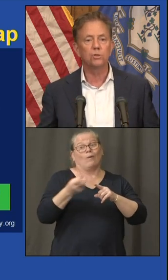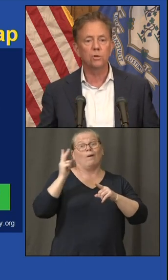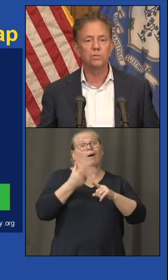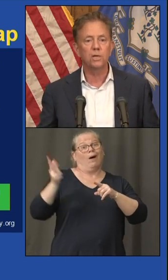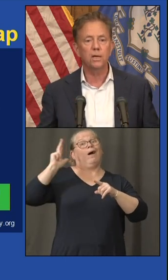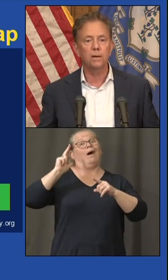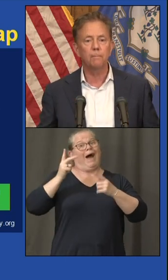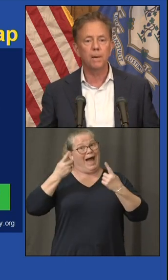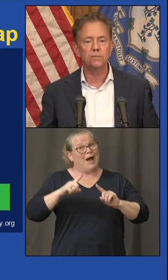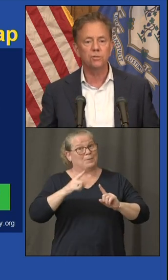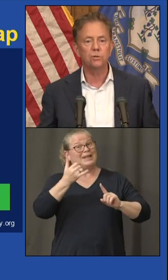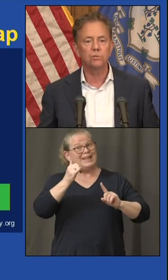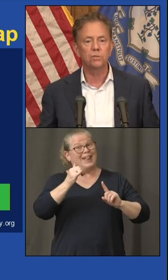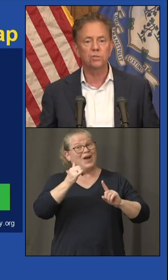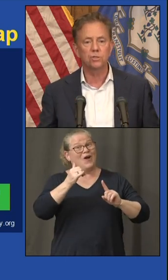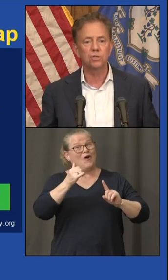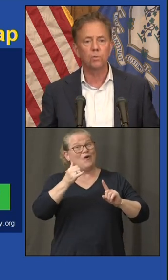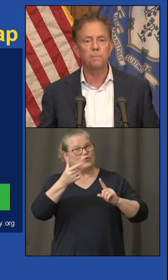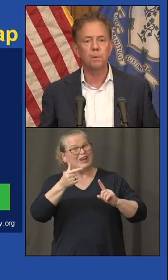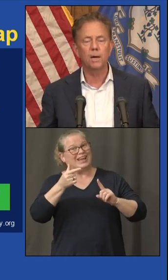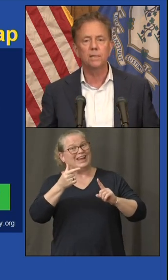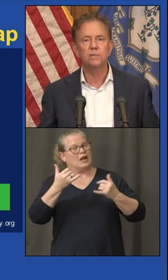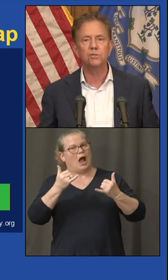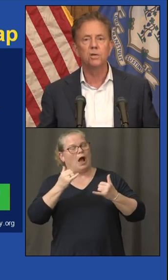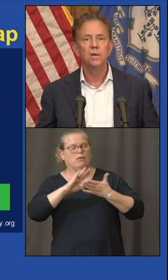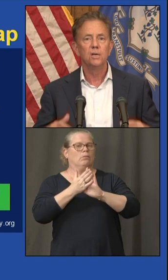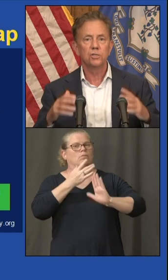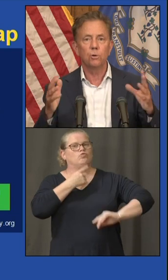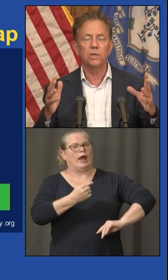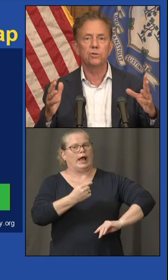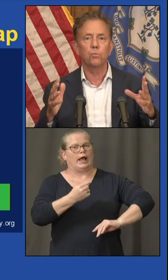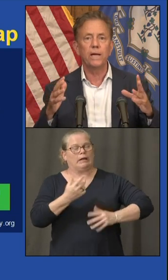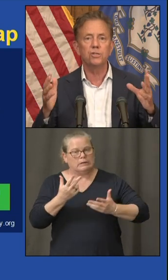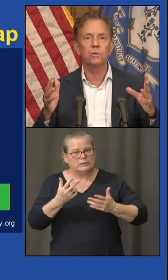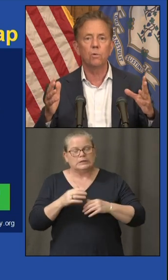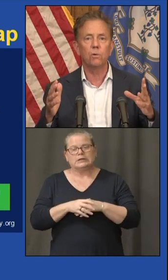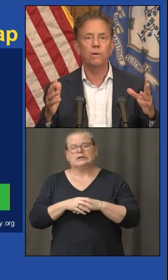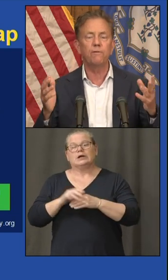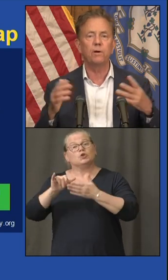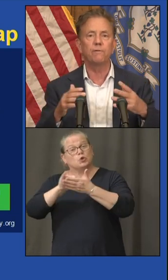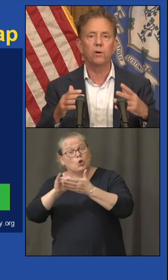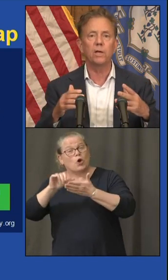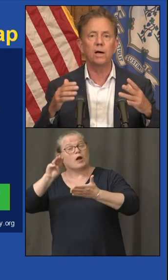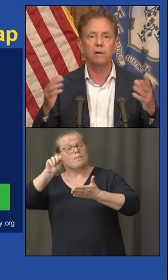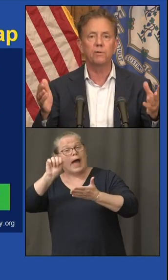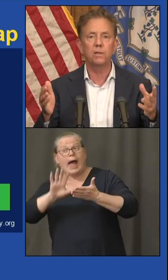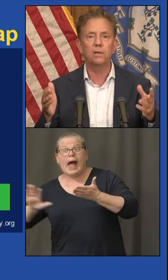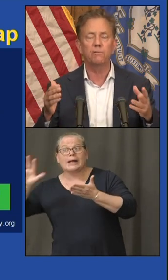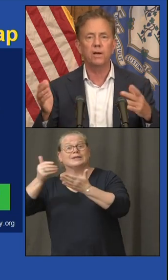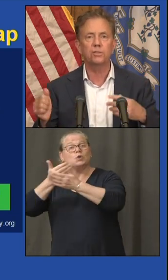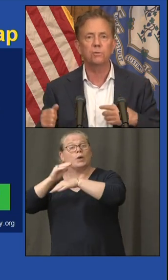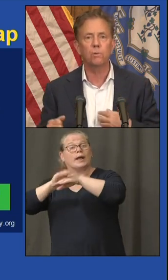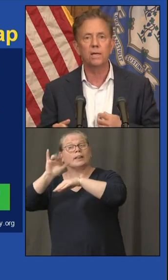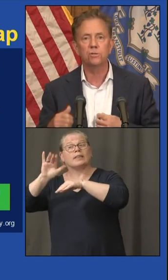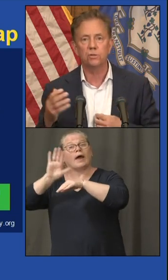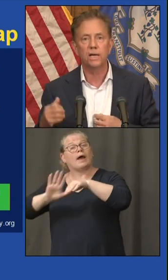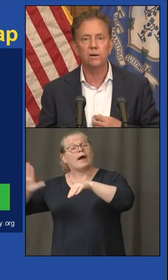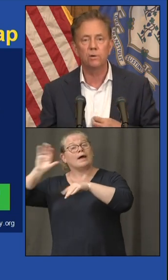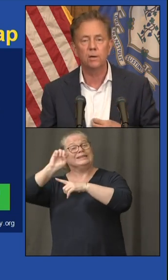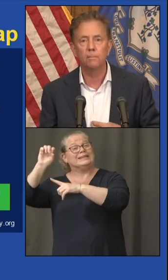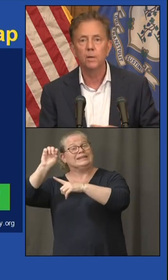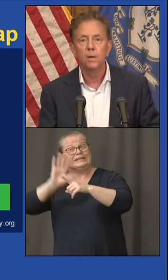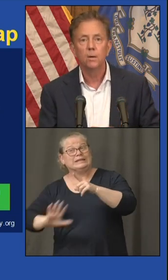and New Jersey. Massachusetts is just right behind us. So it's a region where we feel very confident. The infection rates